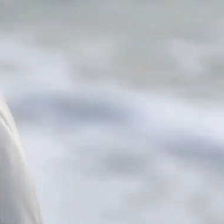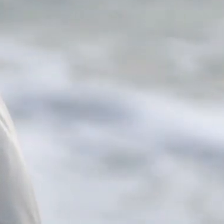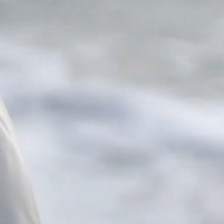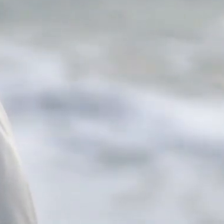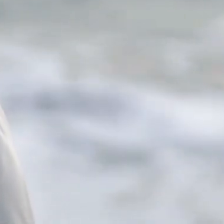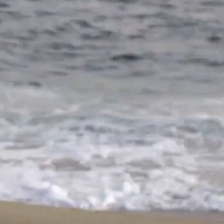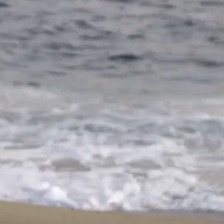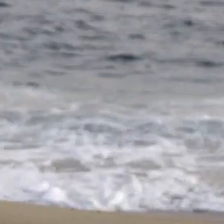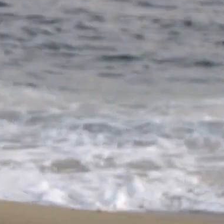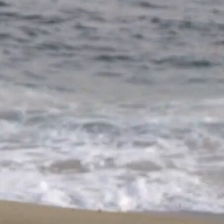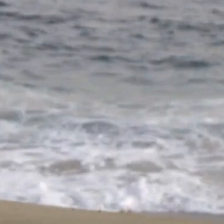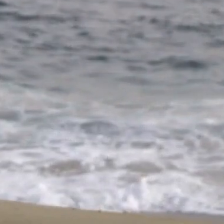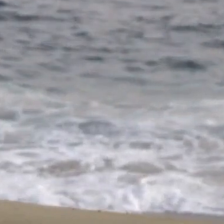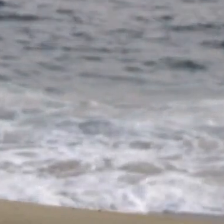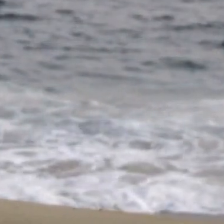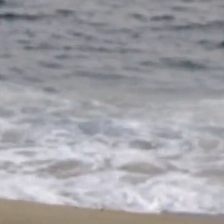surprise.